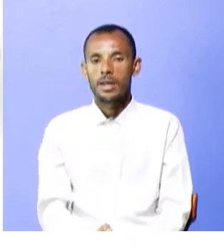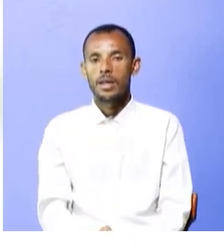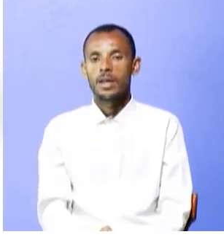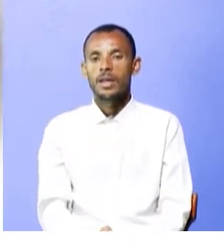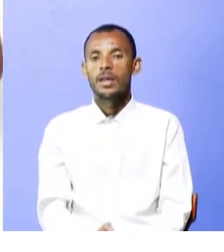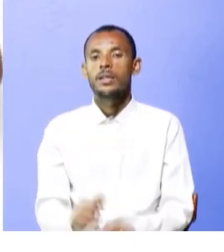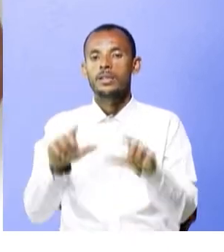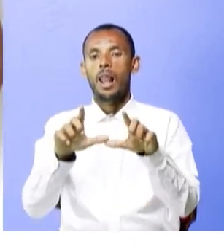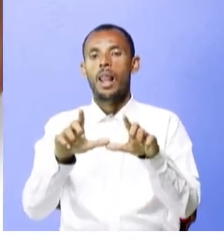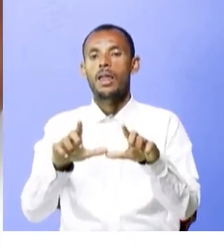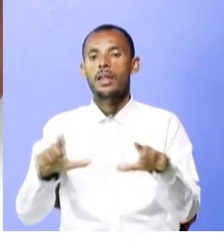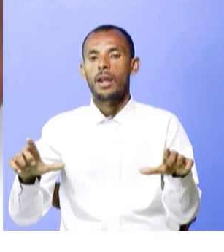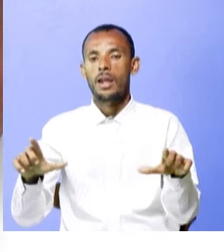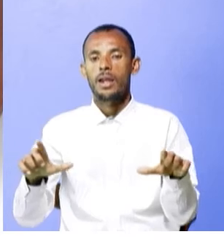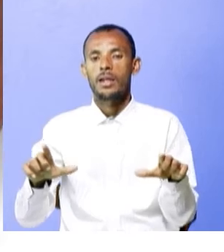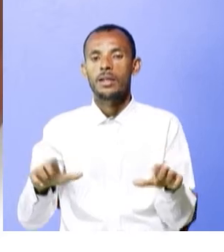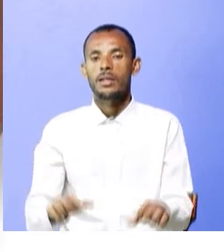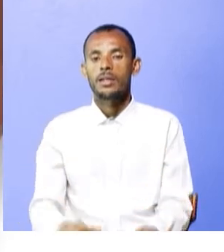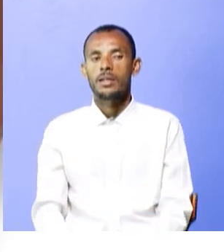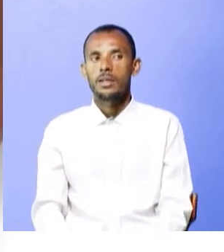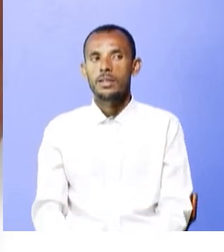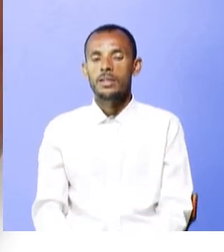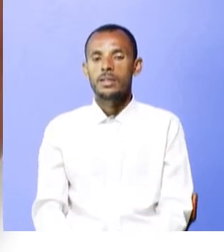the lateral